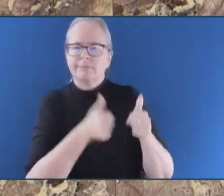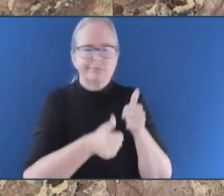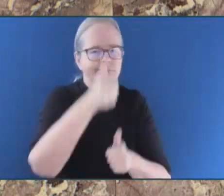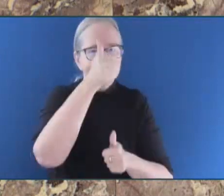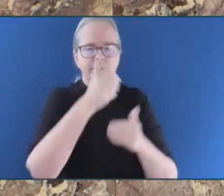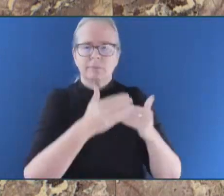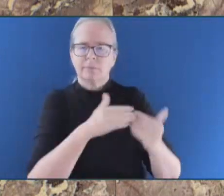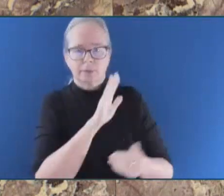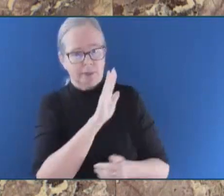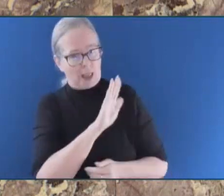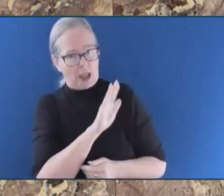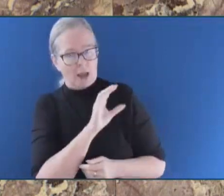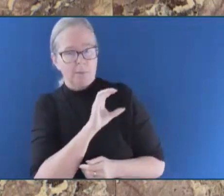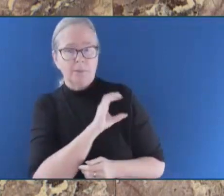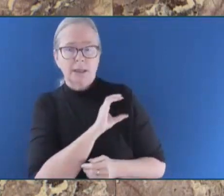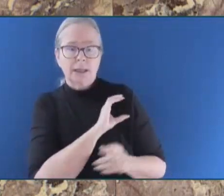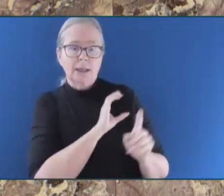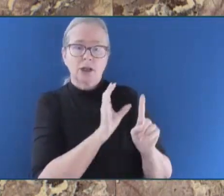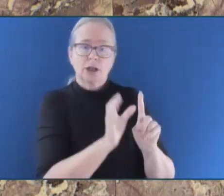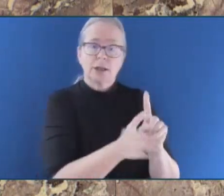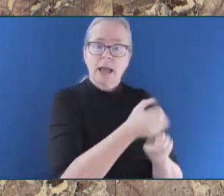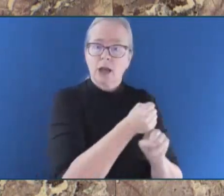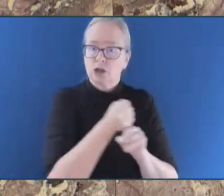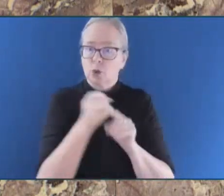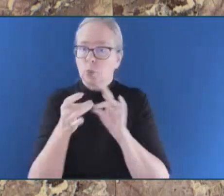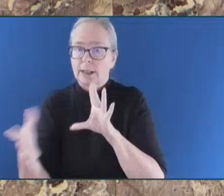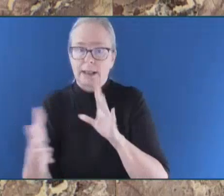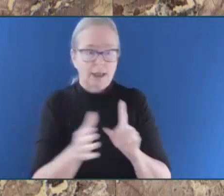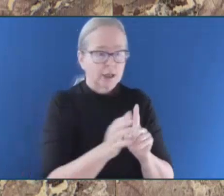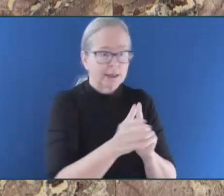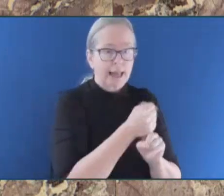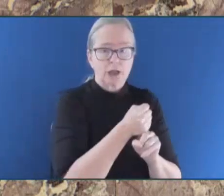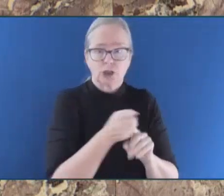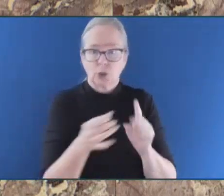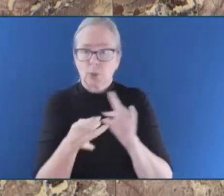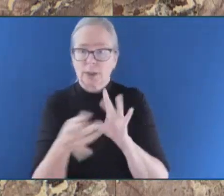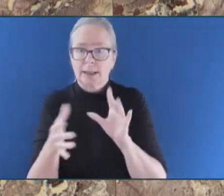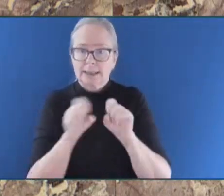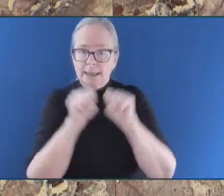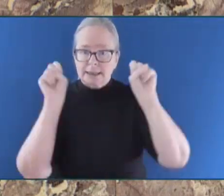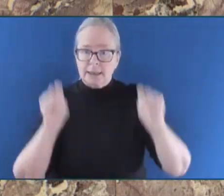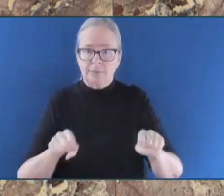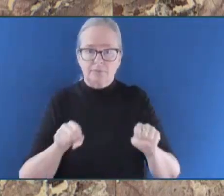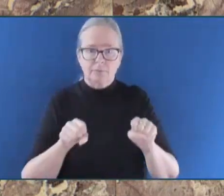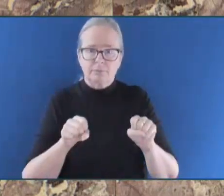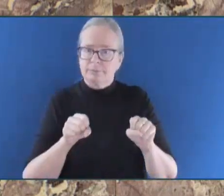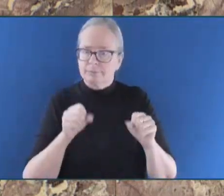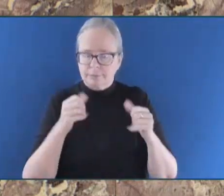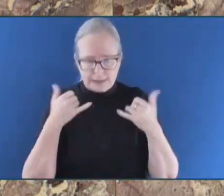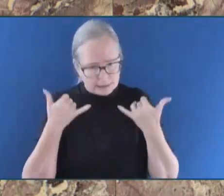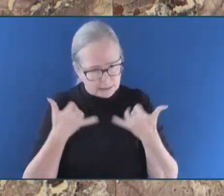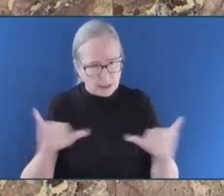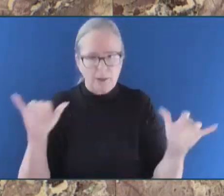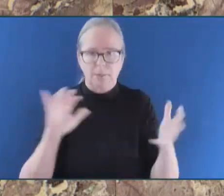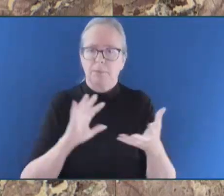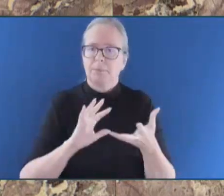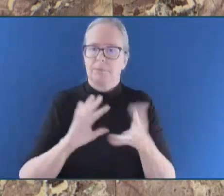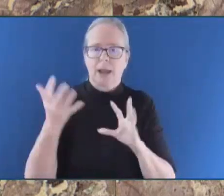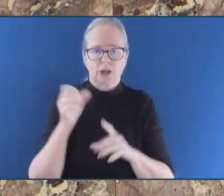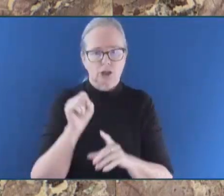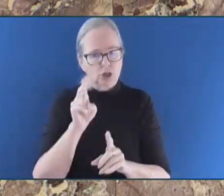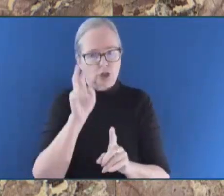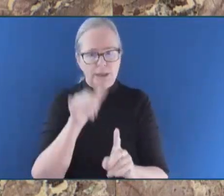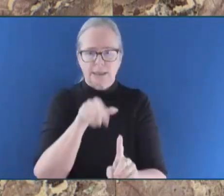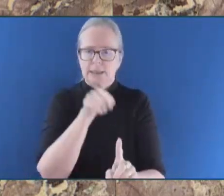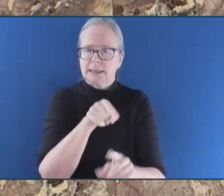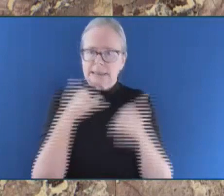people of BC. We need to restore the trust and the transparency. Will the minister release the full 500 pages of